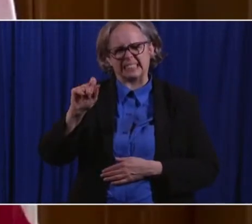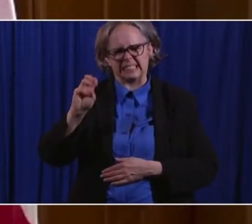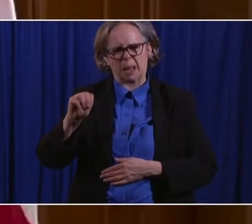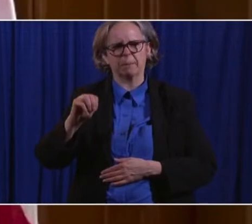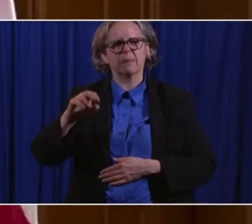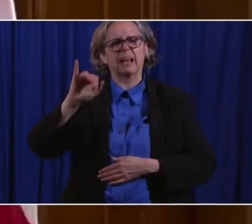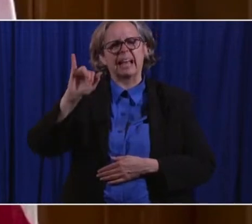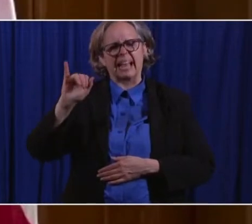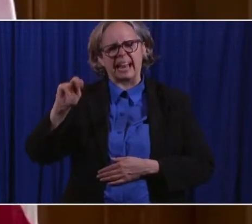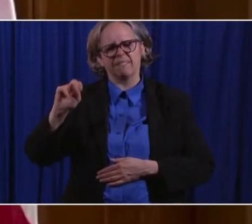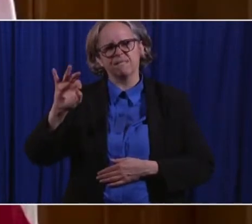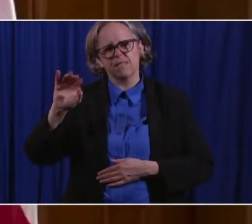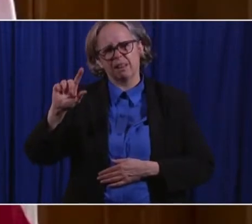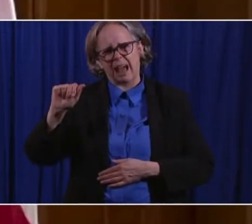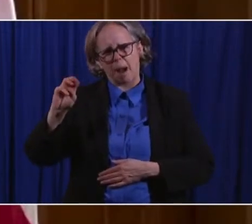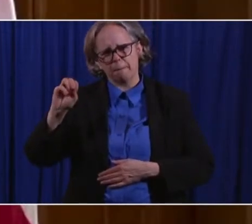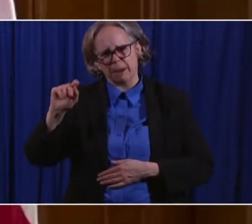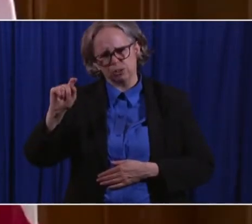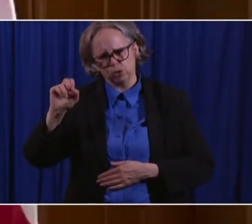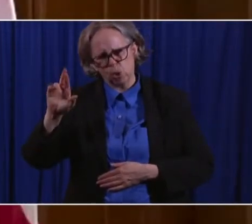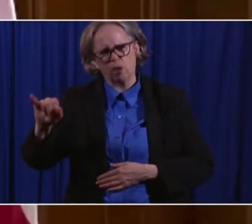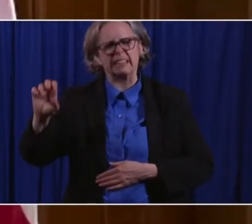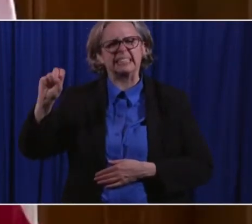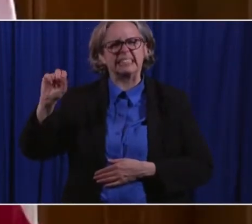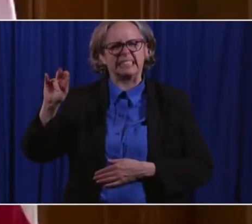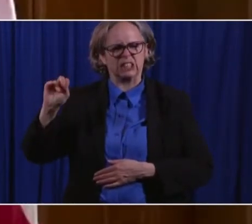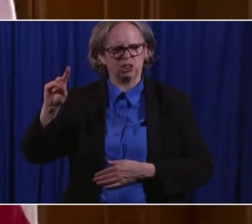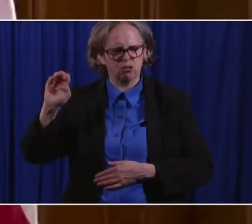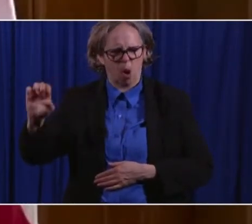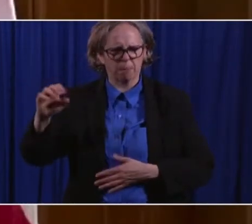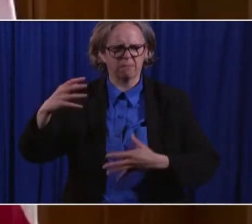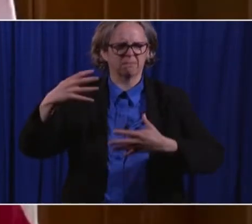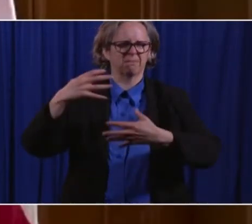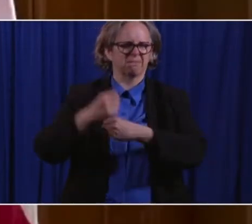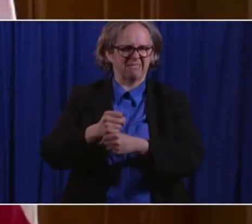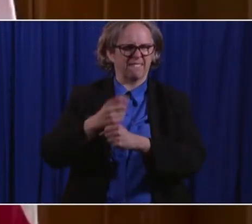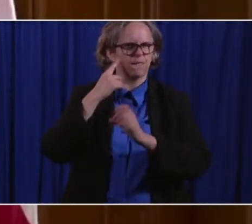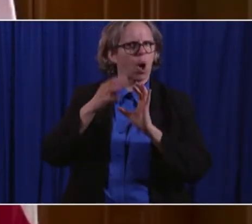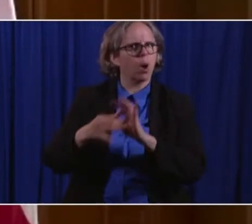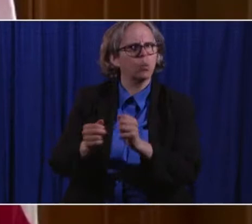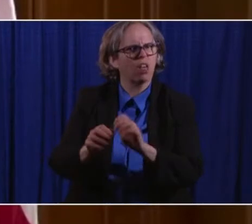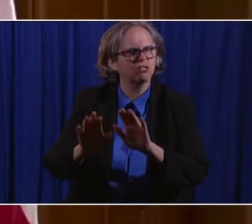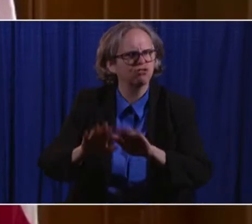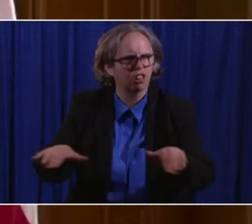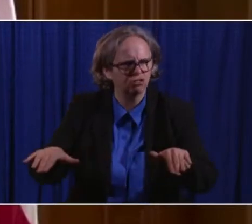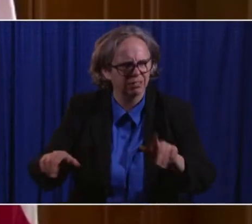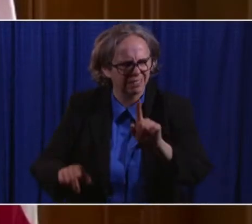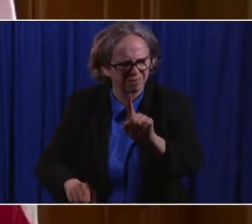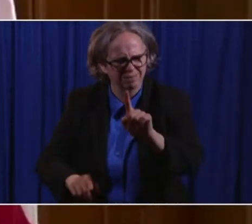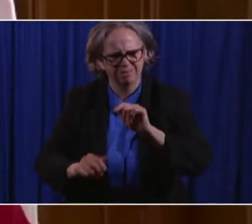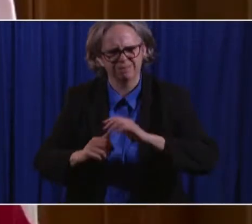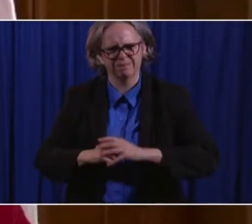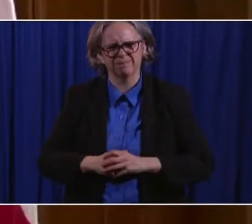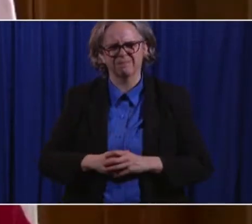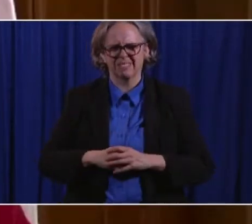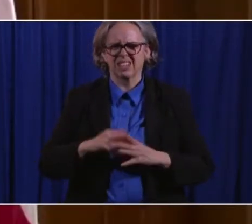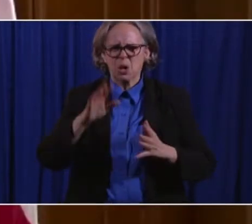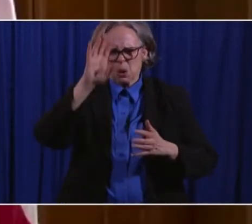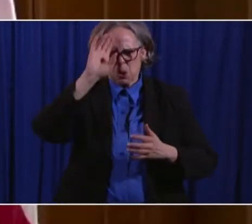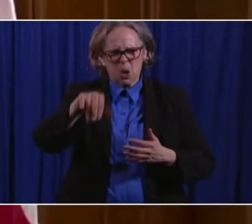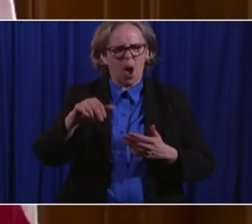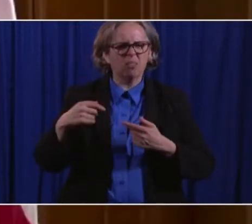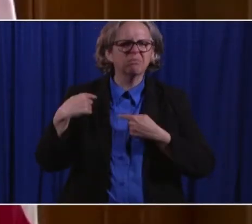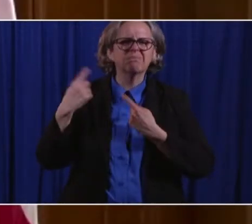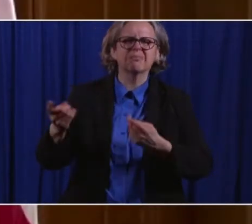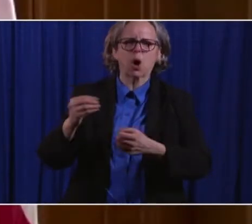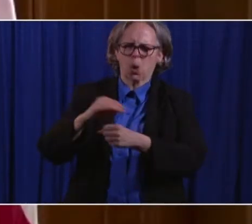that COVID has historically affected older Ohioans more than children, but children certainly are not immune to getting sick with